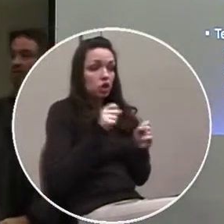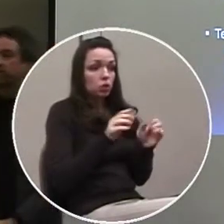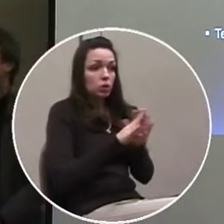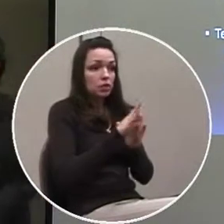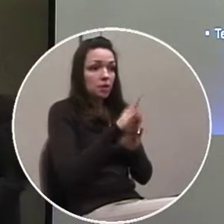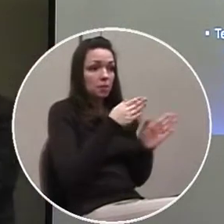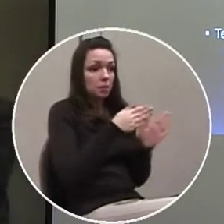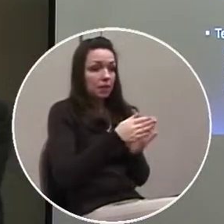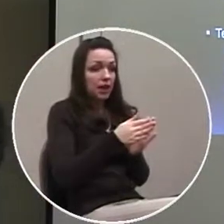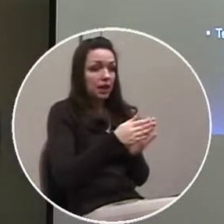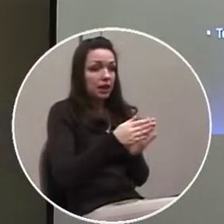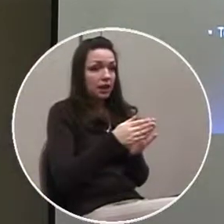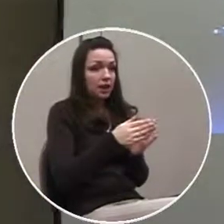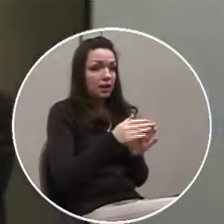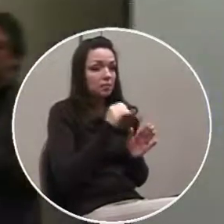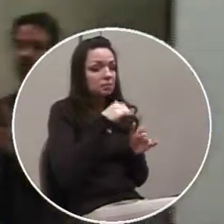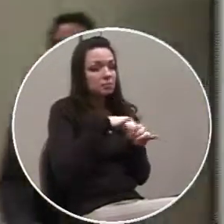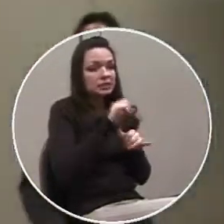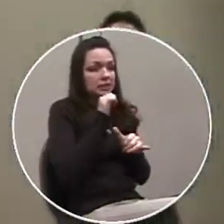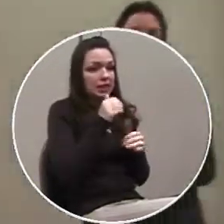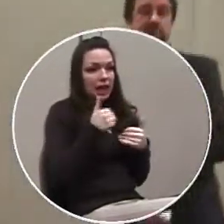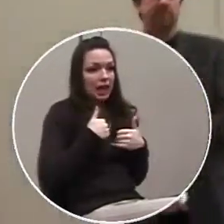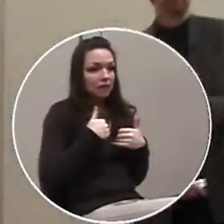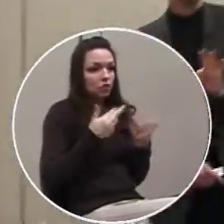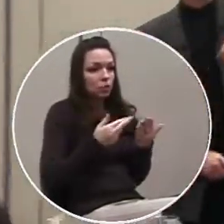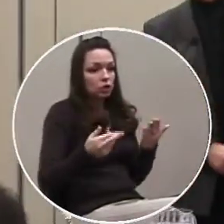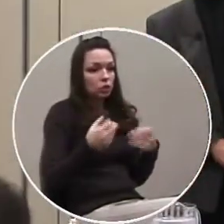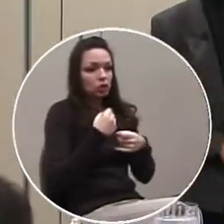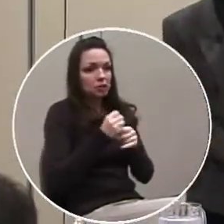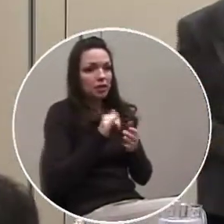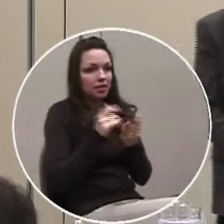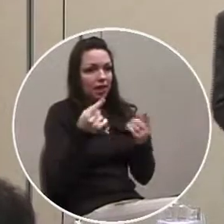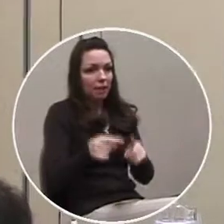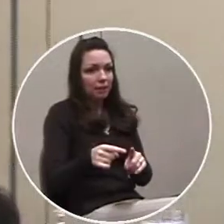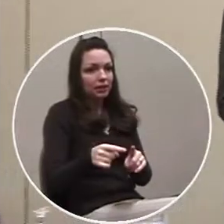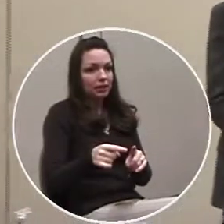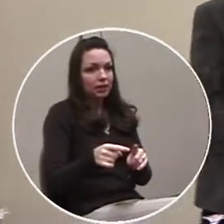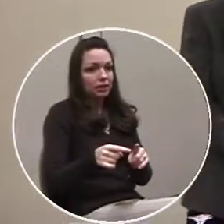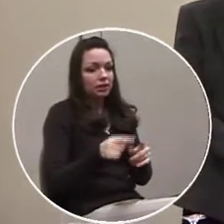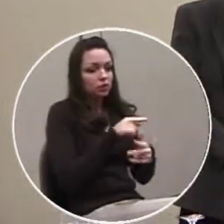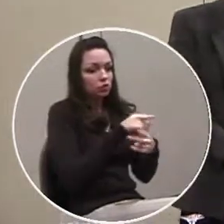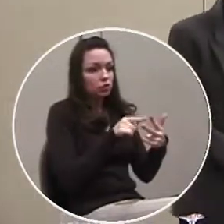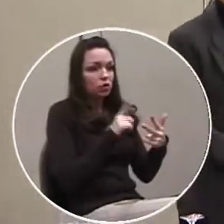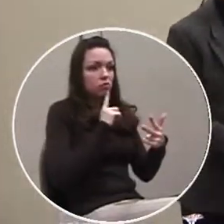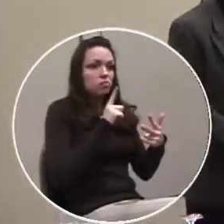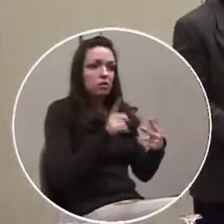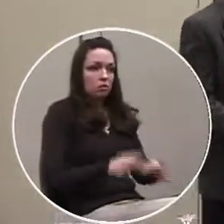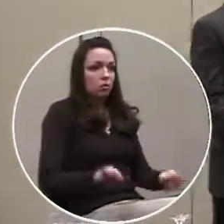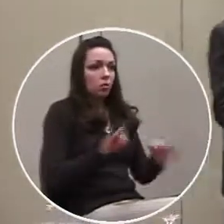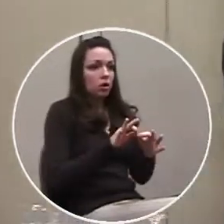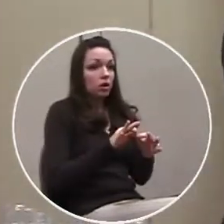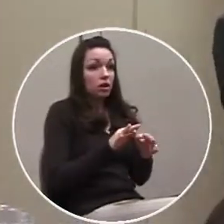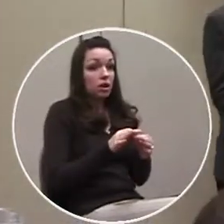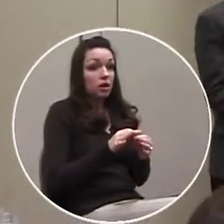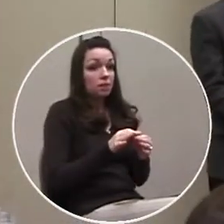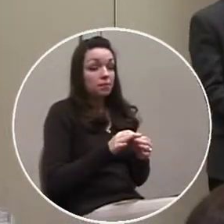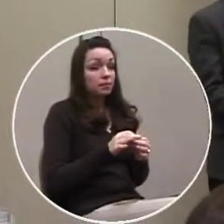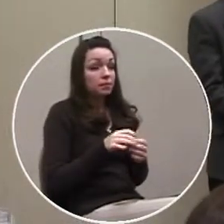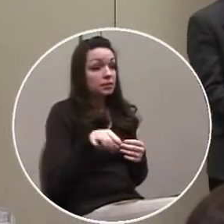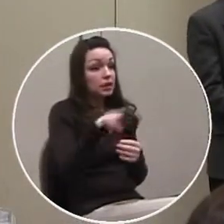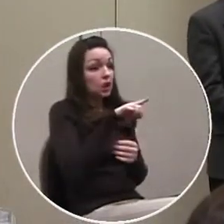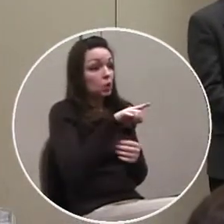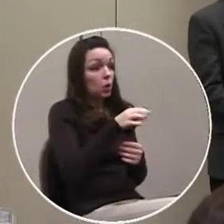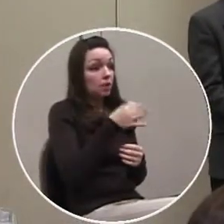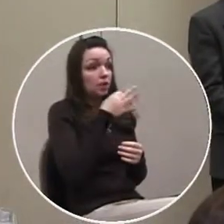the resources to make it happen. 3 players. Now, I'll be really clear. You're the expert on kids